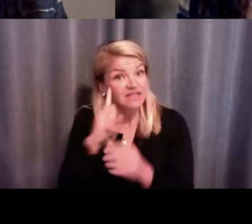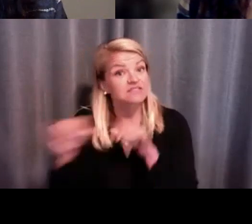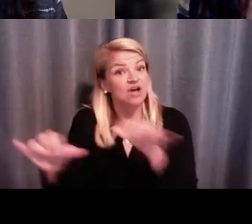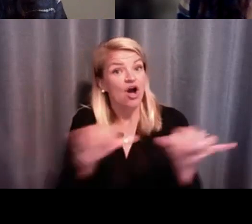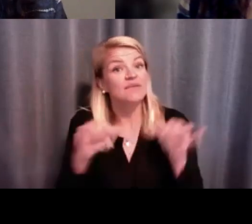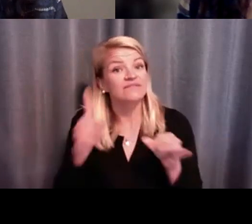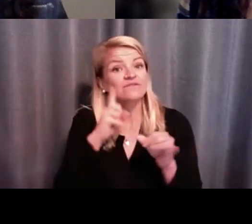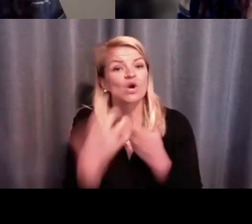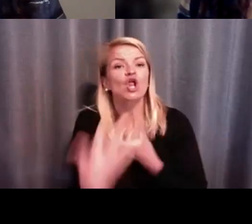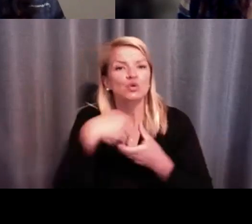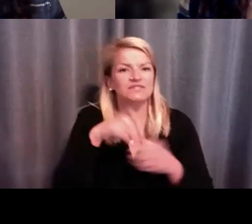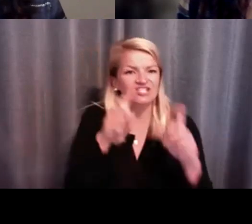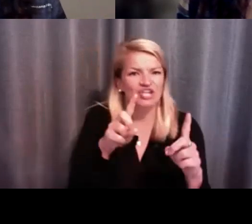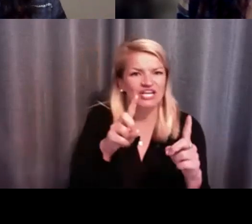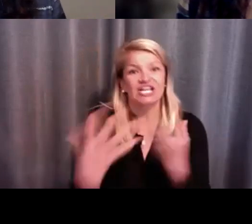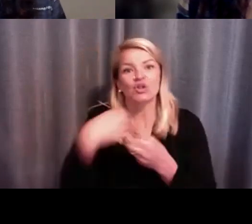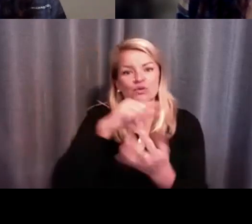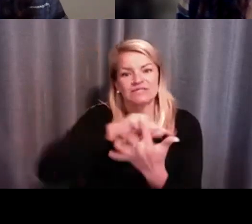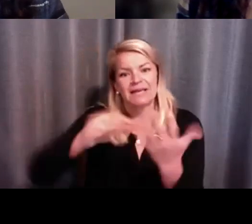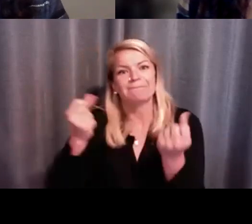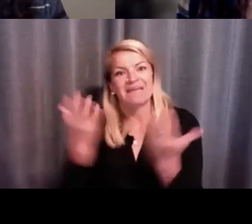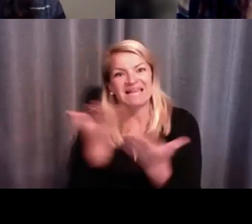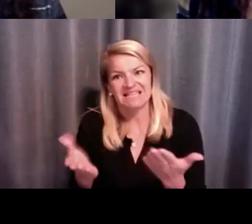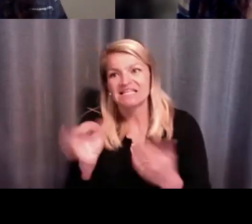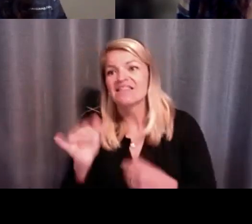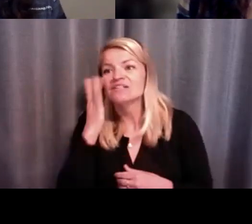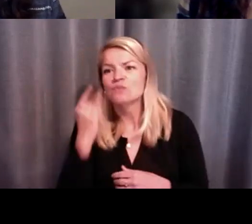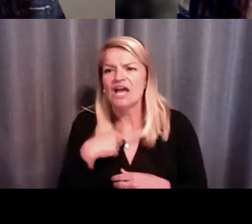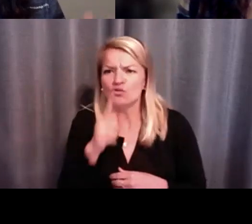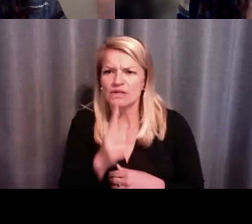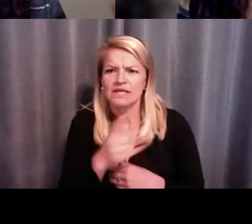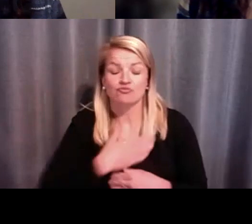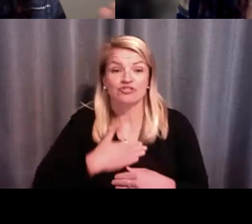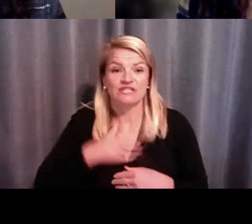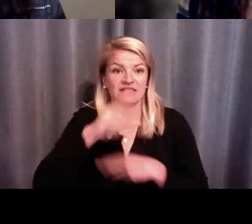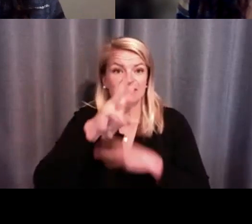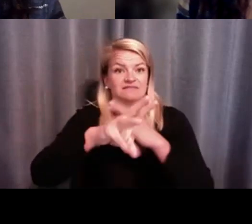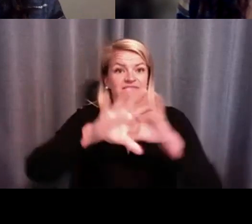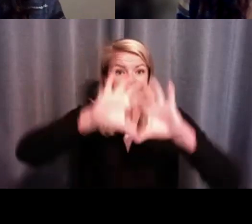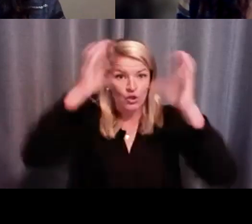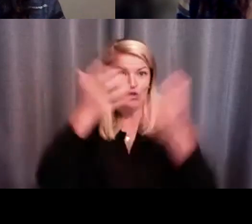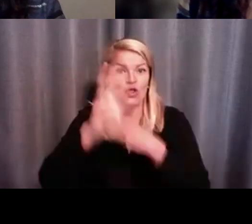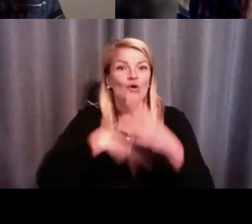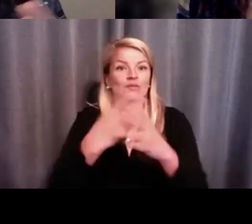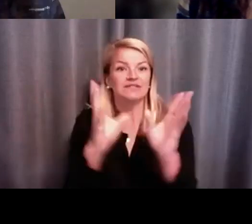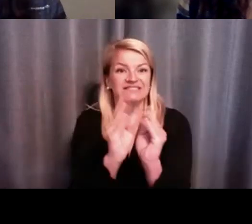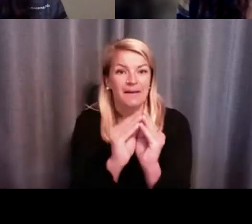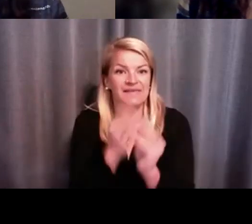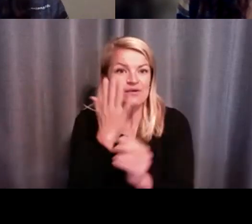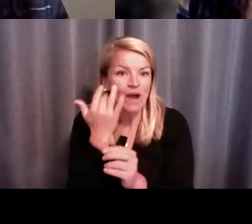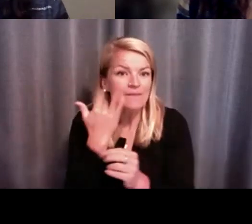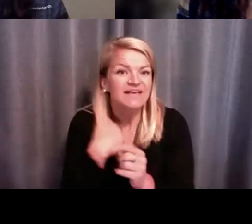inclusive education. And that's probably why I'm just very appreciative of the Global Disability Summit for bringing this inclusive education focus